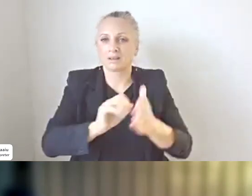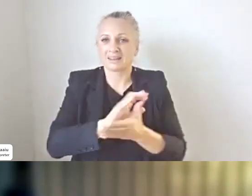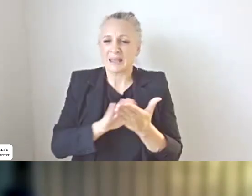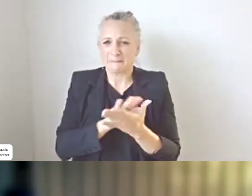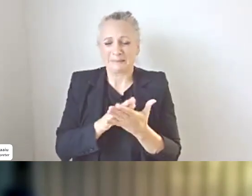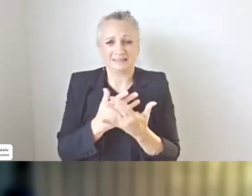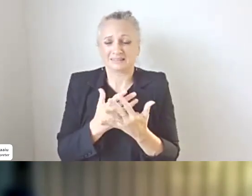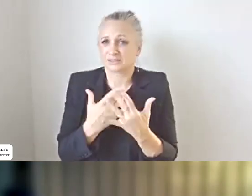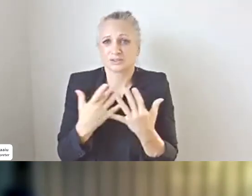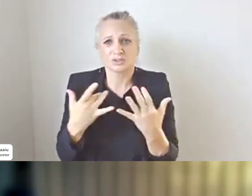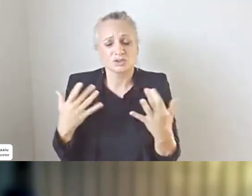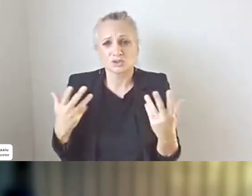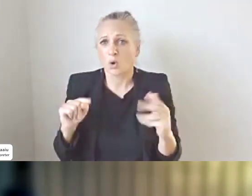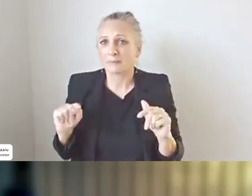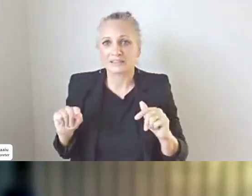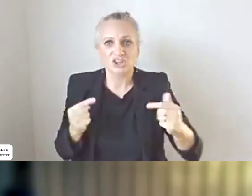confined to a wheelchair,